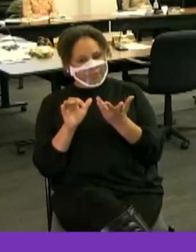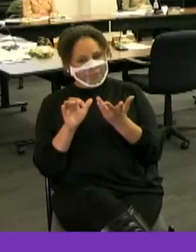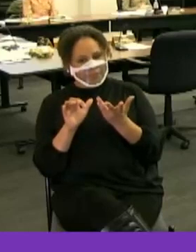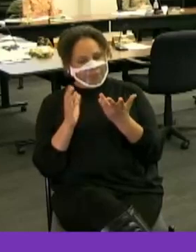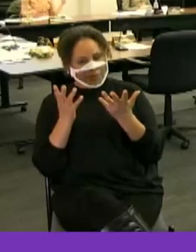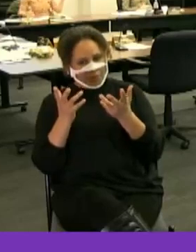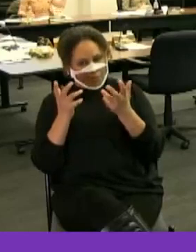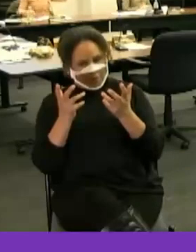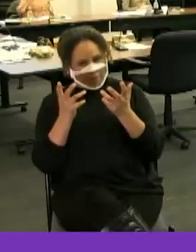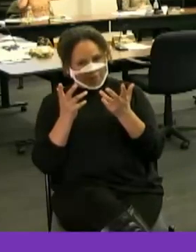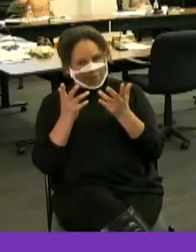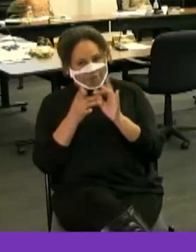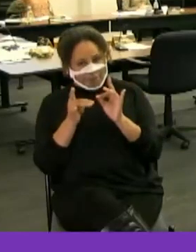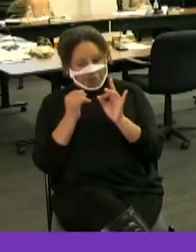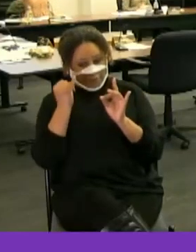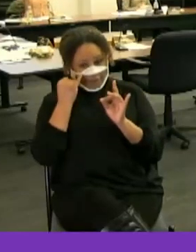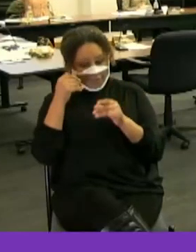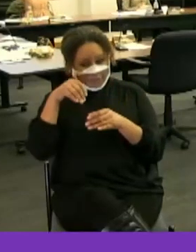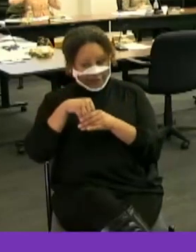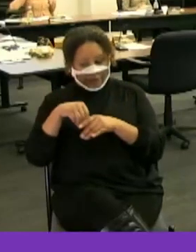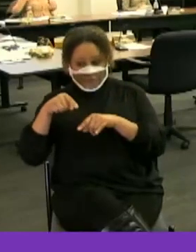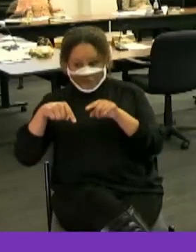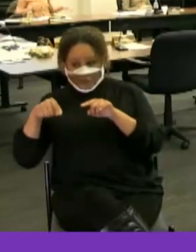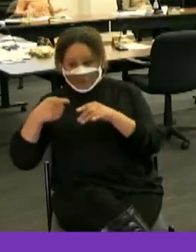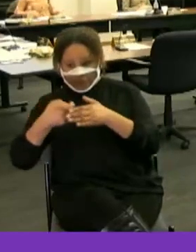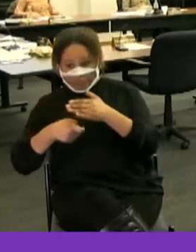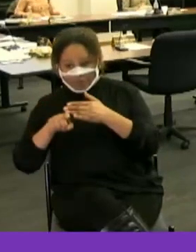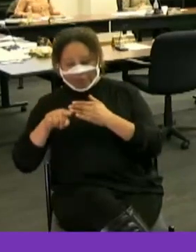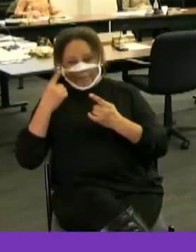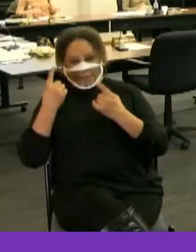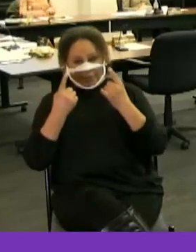it's in the variable tuition, they need to